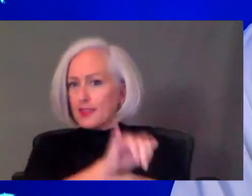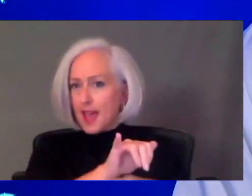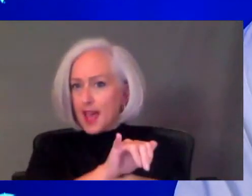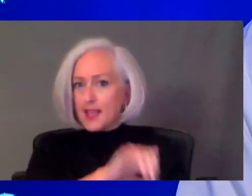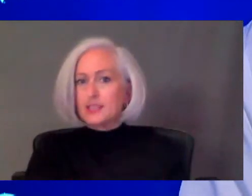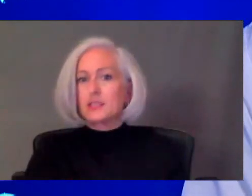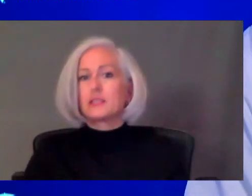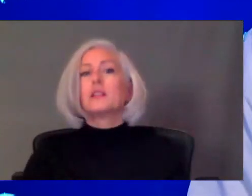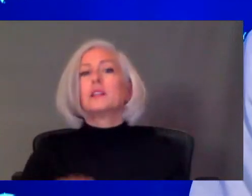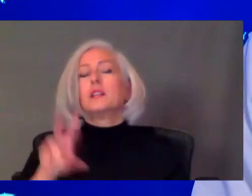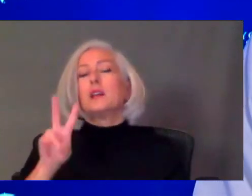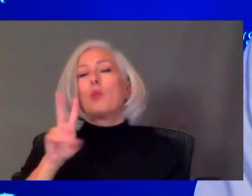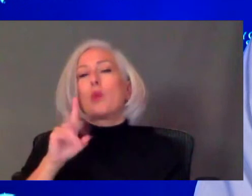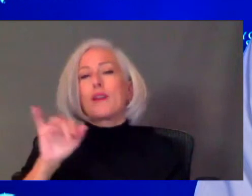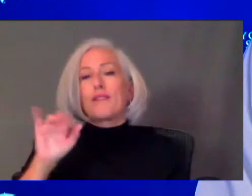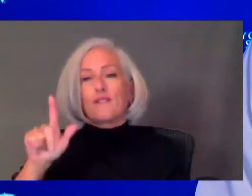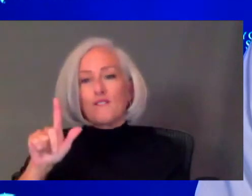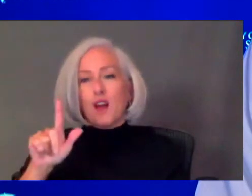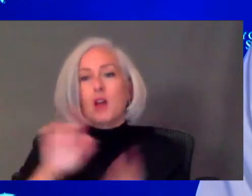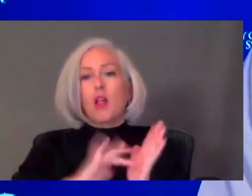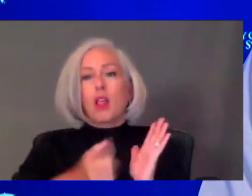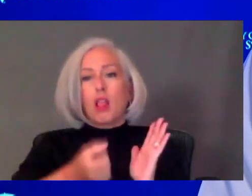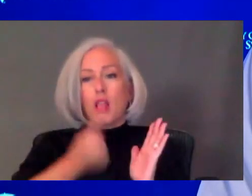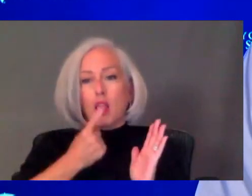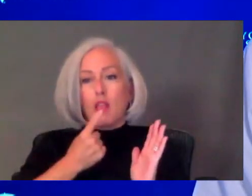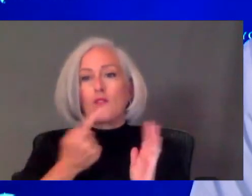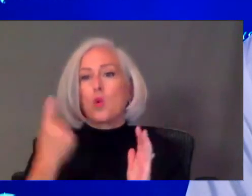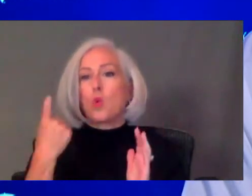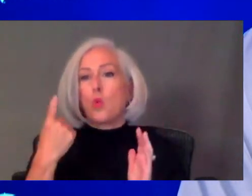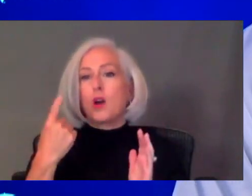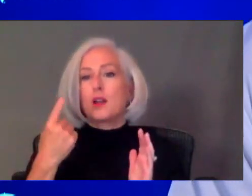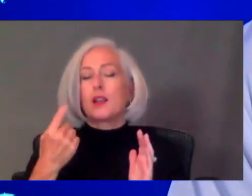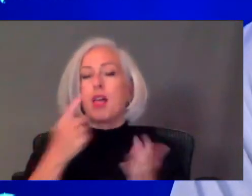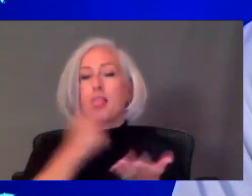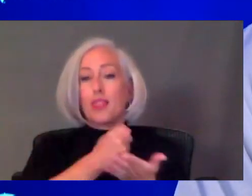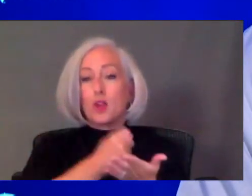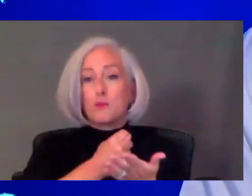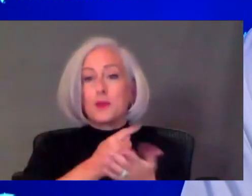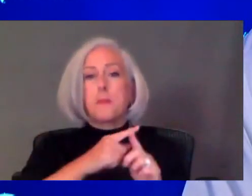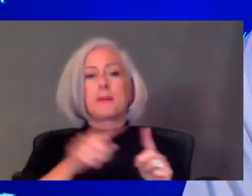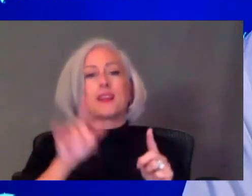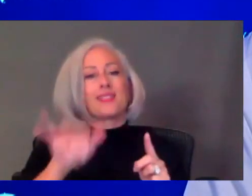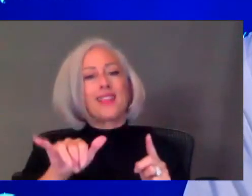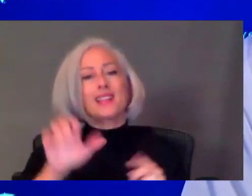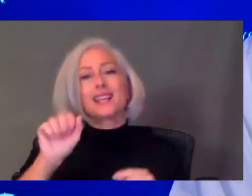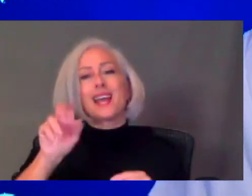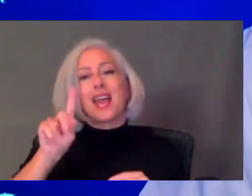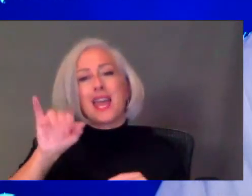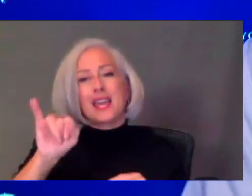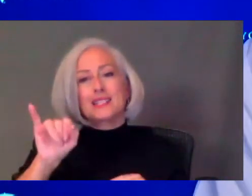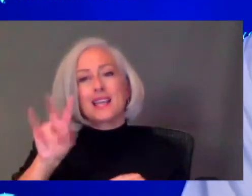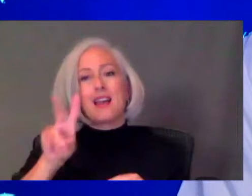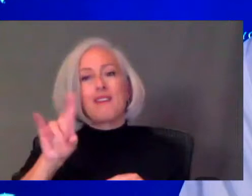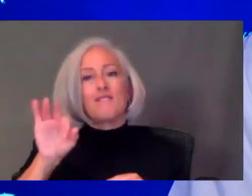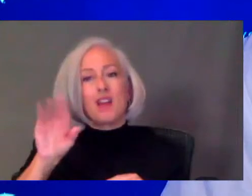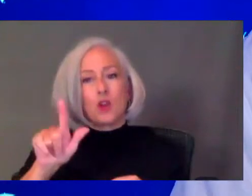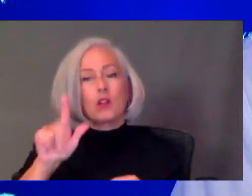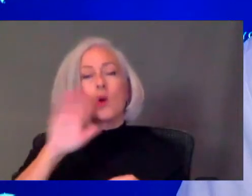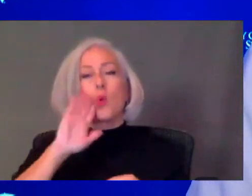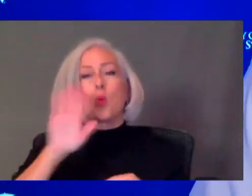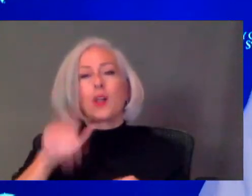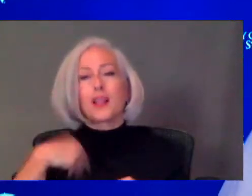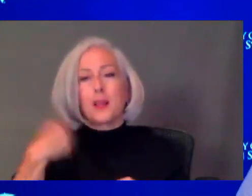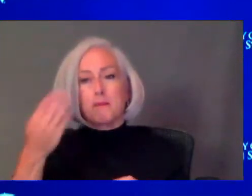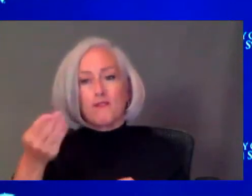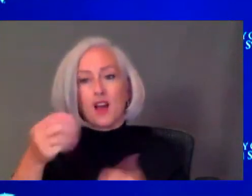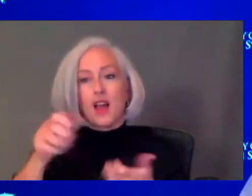stop me when you got to go, because I'll just keep going. Okay, so let's get to some of these. Nigel has a very specific question for you, Dr. Castro. Have all the